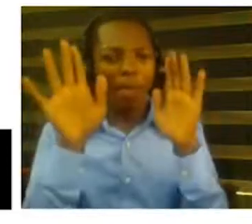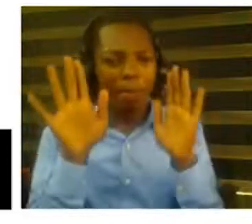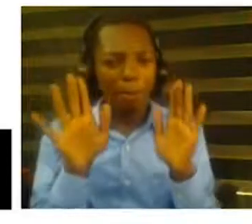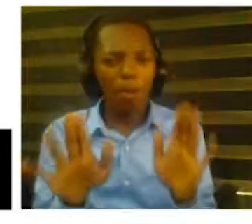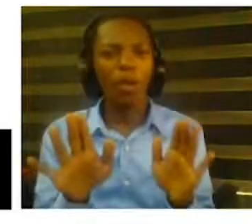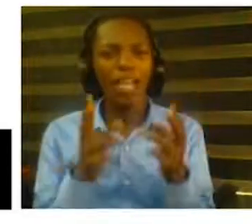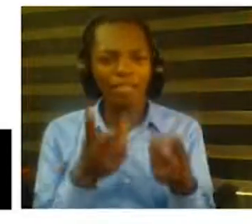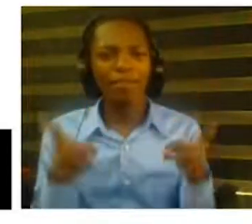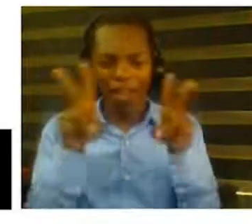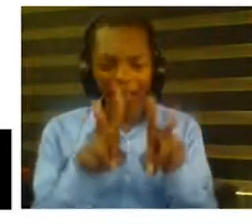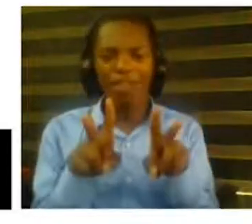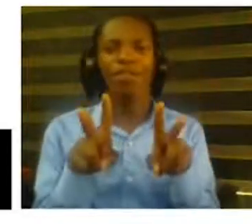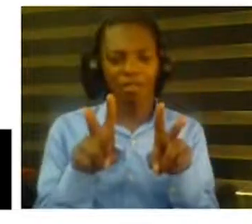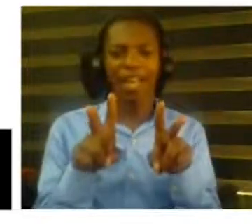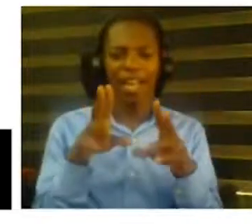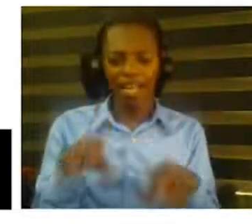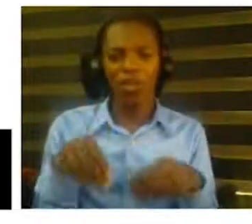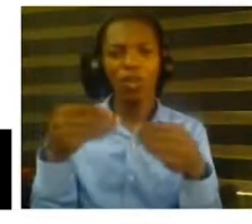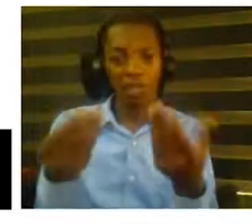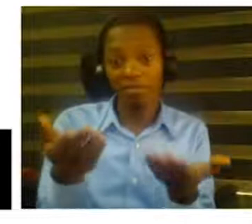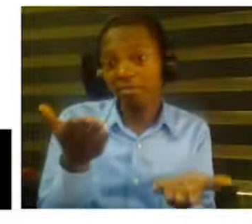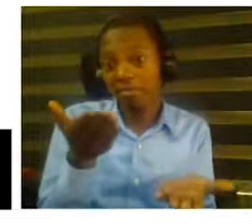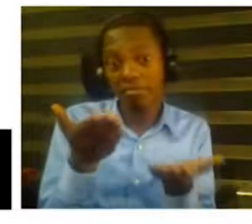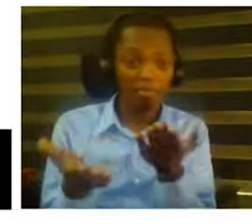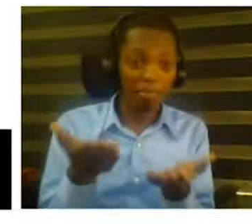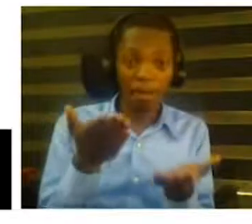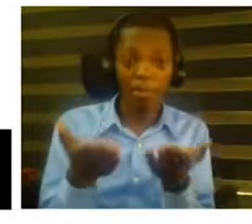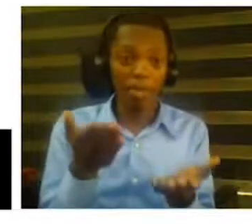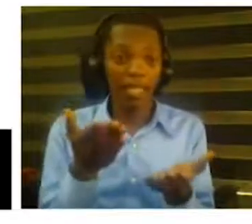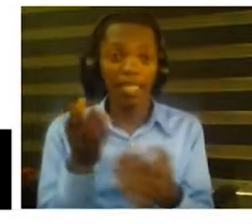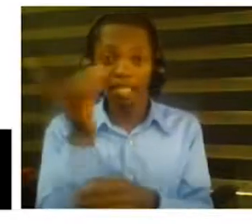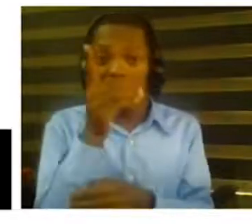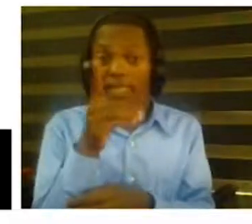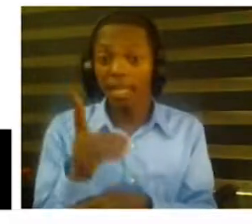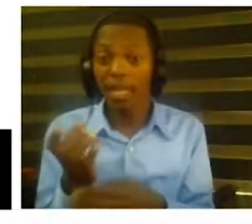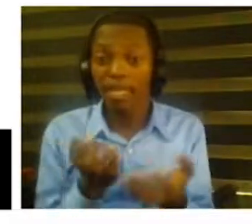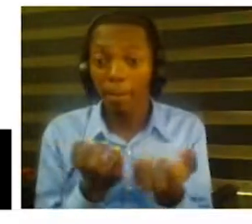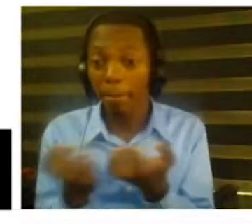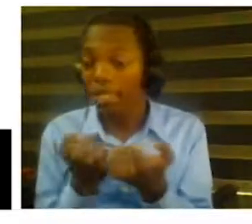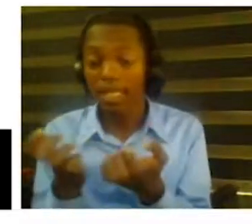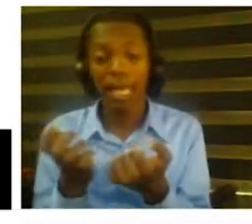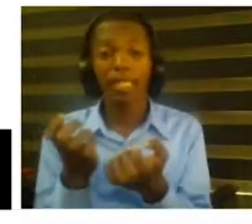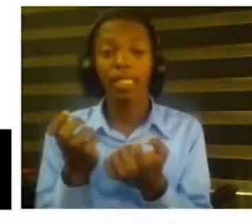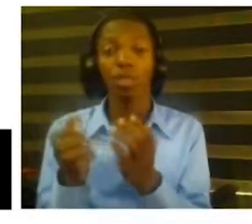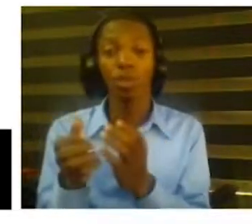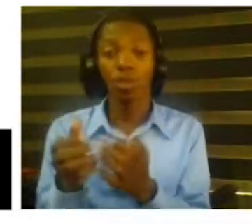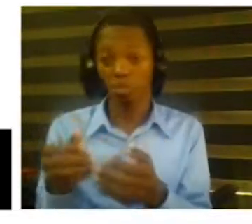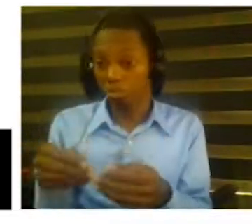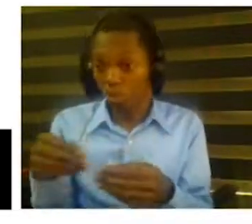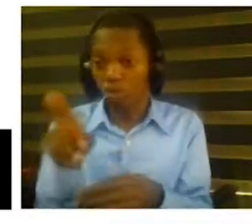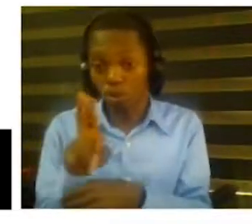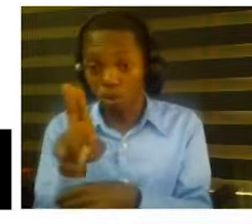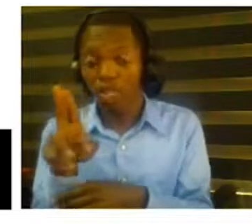to offer? Probably not. Design is a business tool, an innovation tool, and everything in the